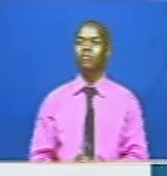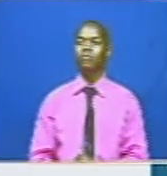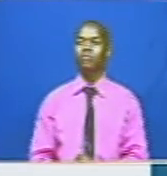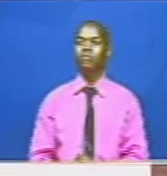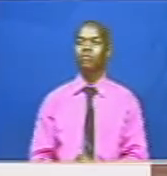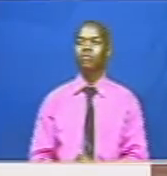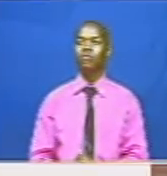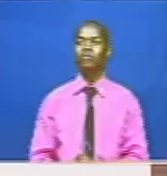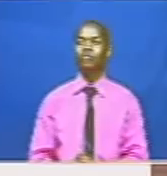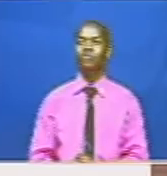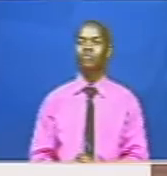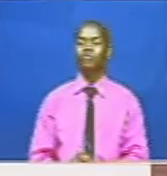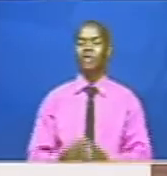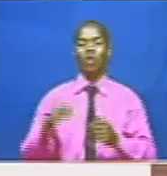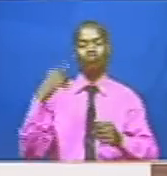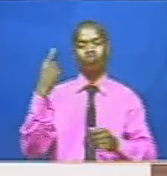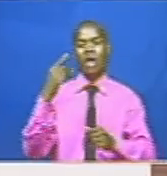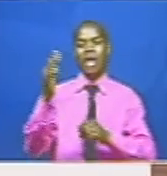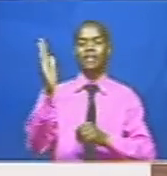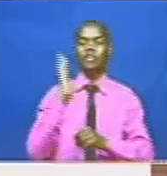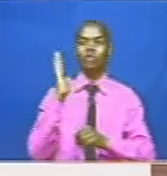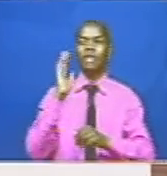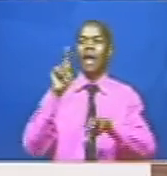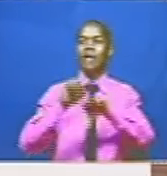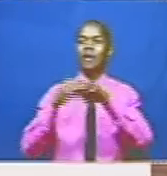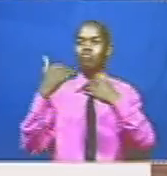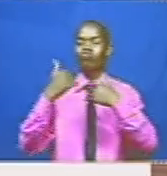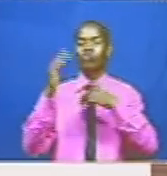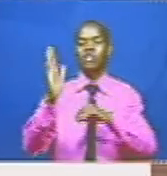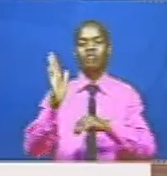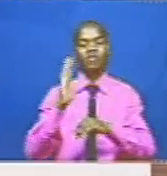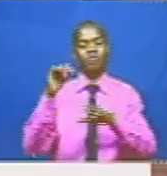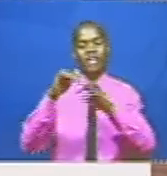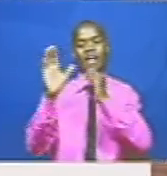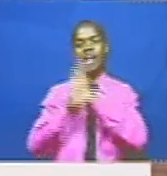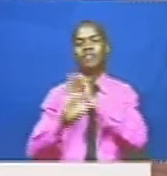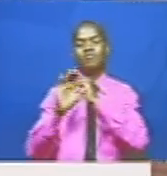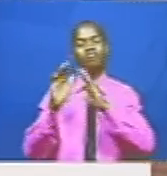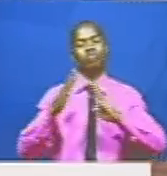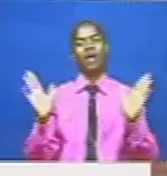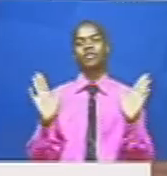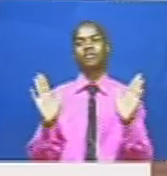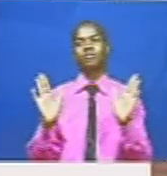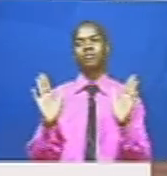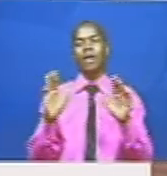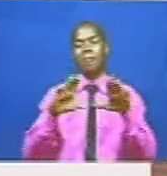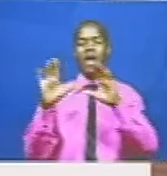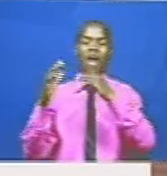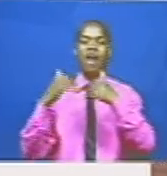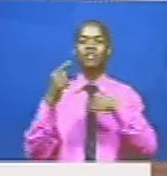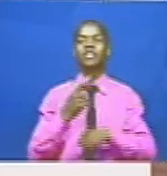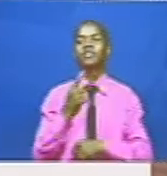It is just security. Okay. When we have security in the country, that is it. Then now, marketing, as we've said, that is the